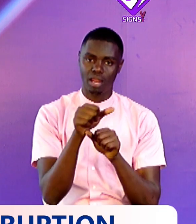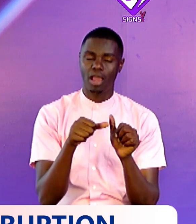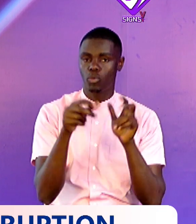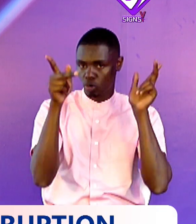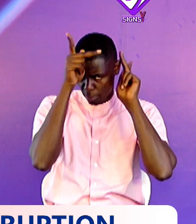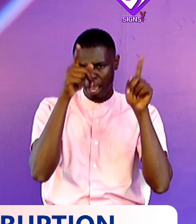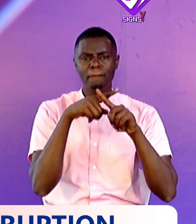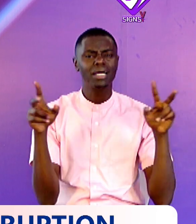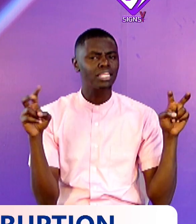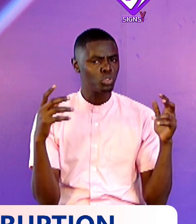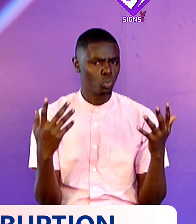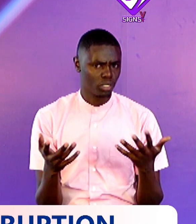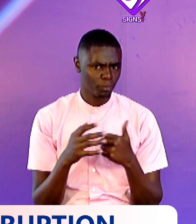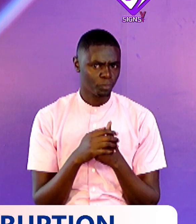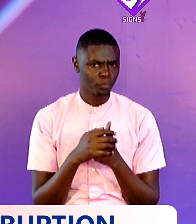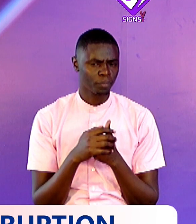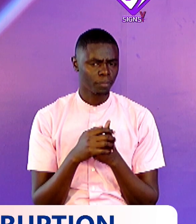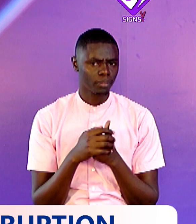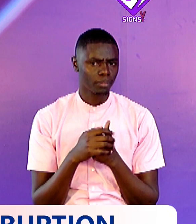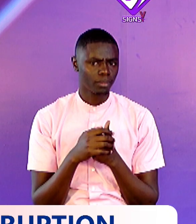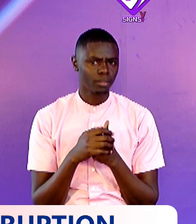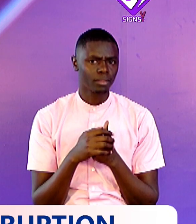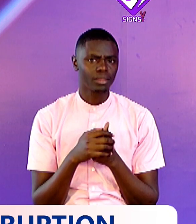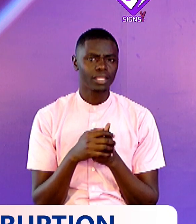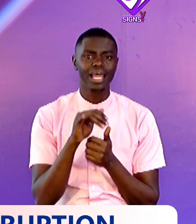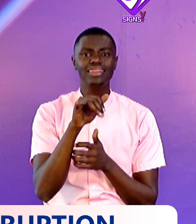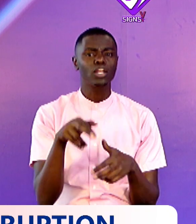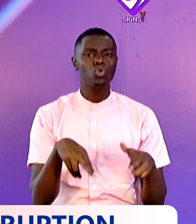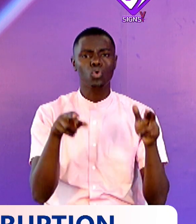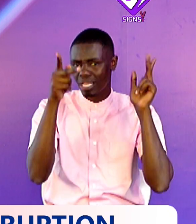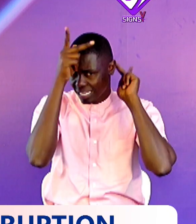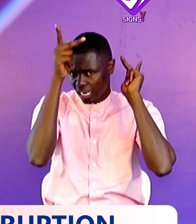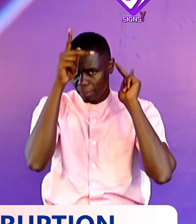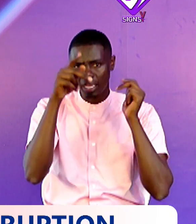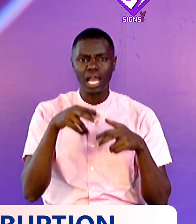issue is just that road in Kisii, just that road in Kakamega,